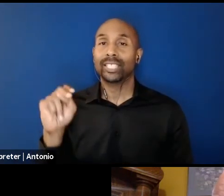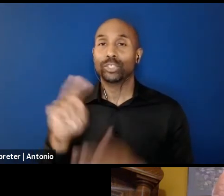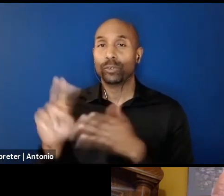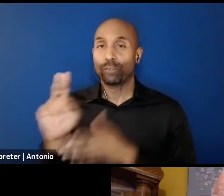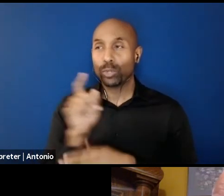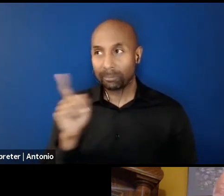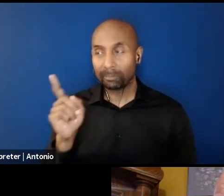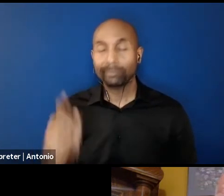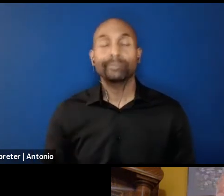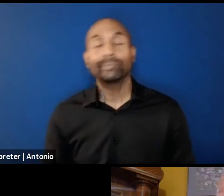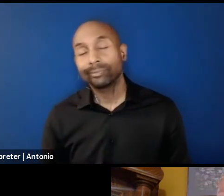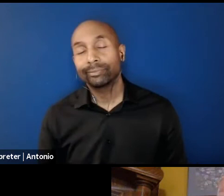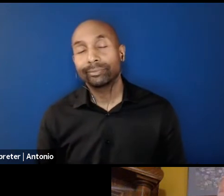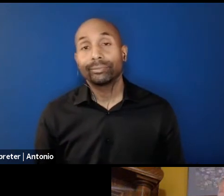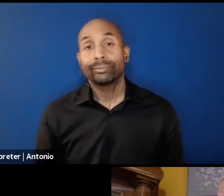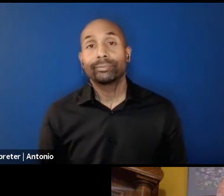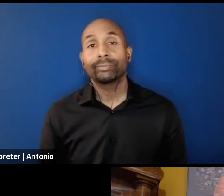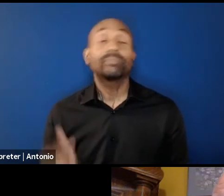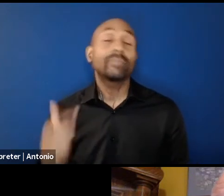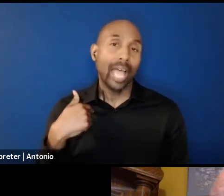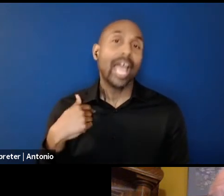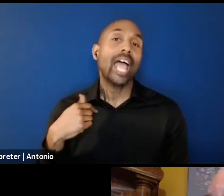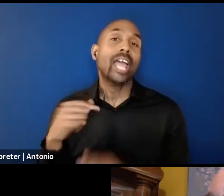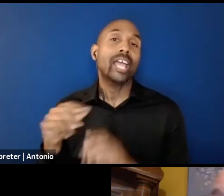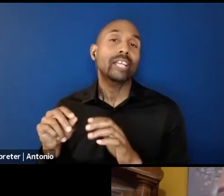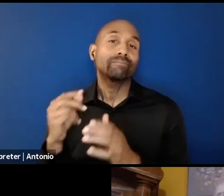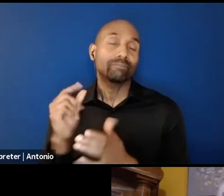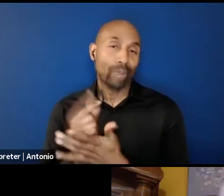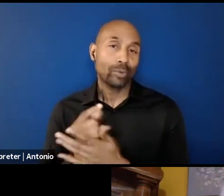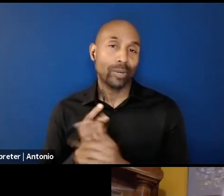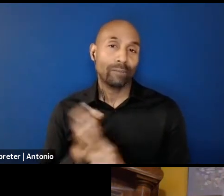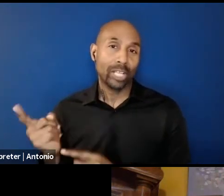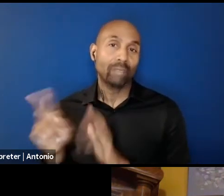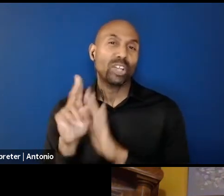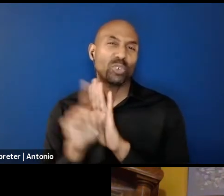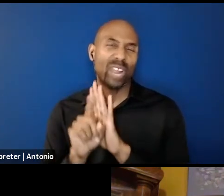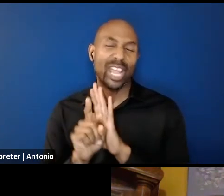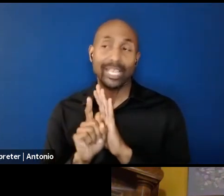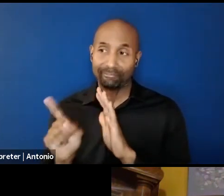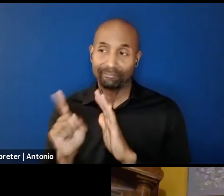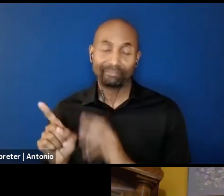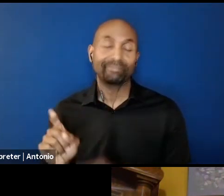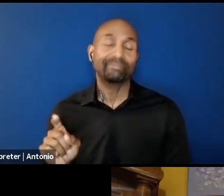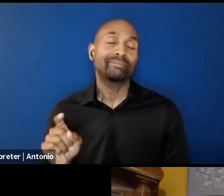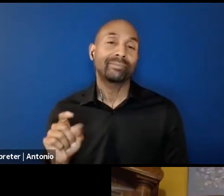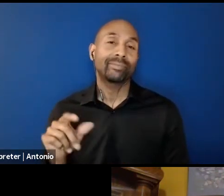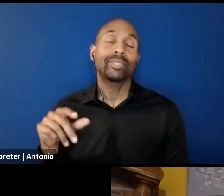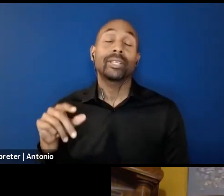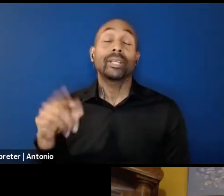I had been an undergrad there. I was an undergrad there. And as it turned out,